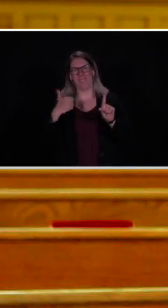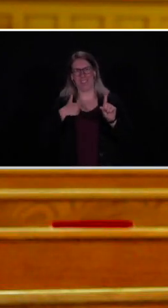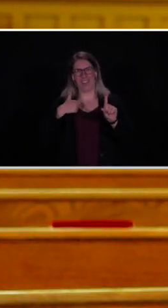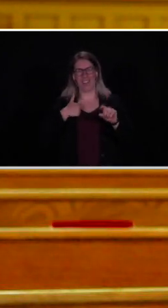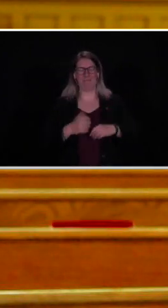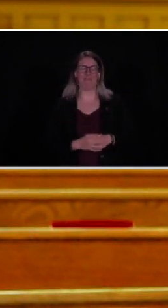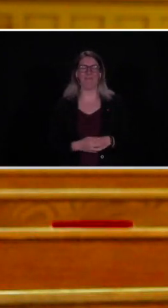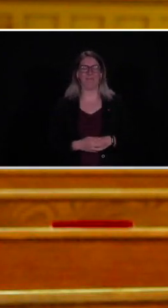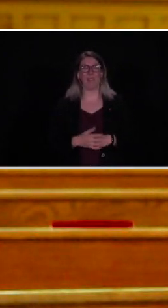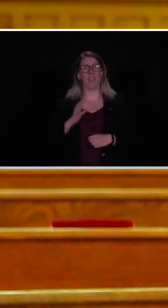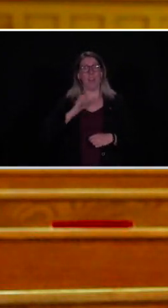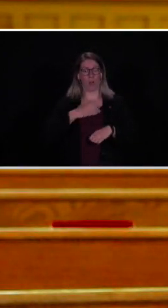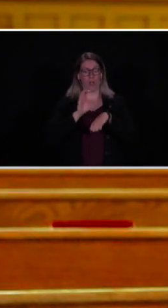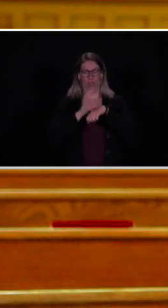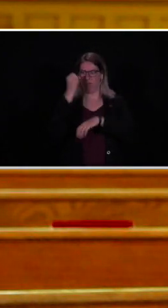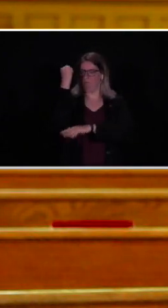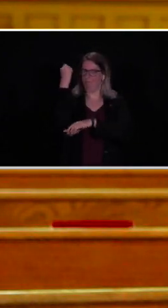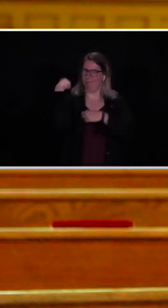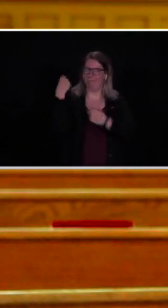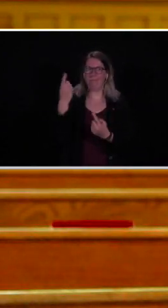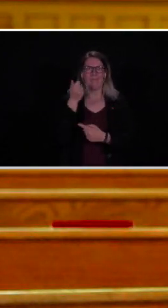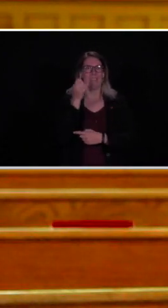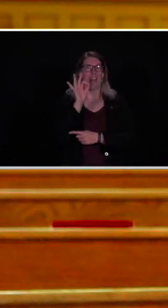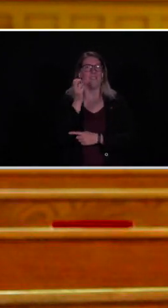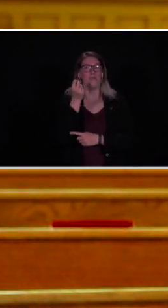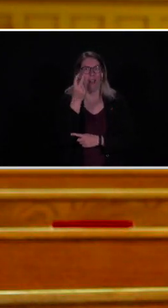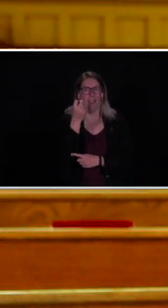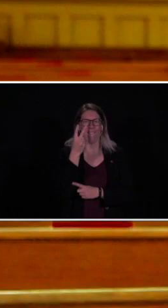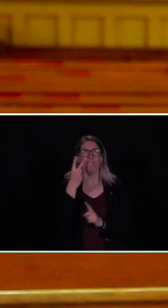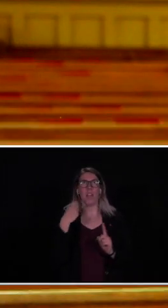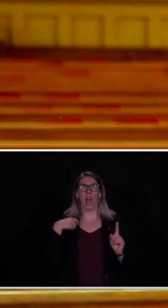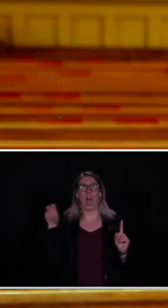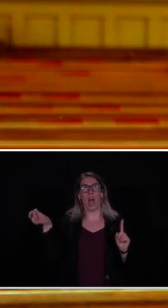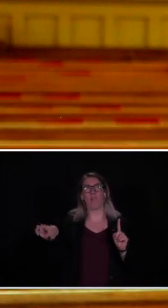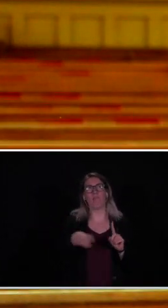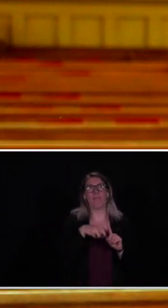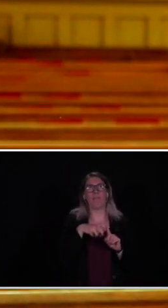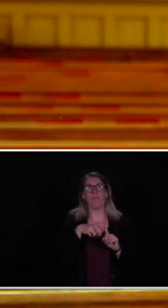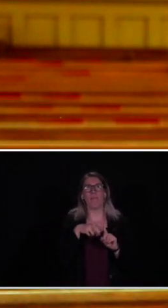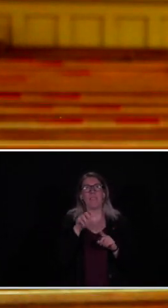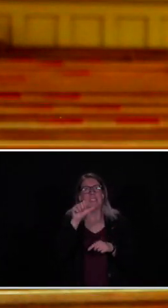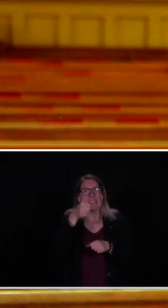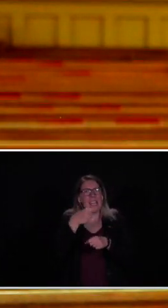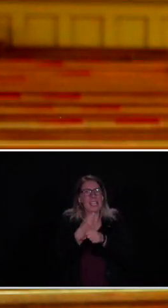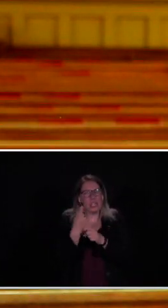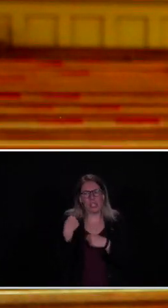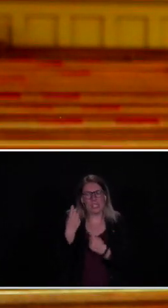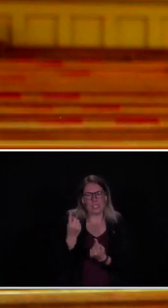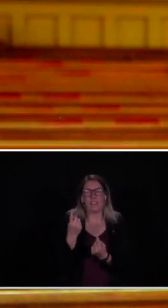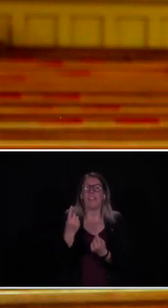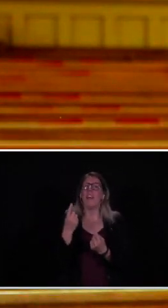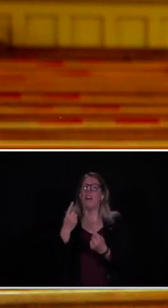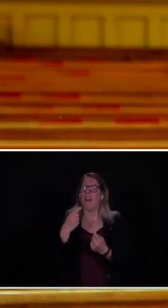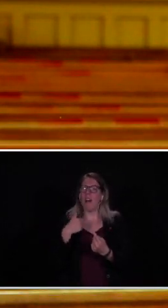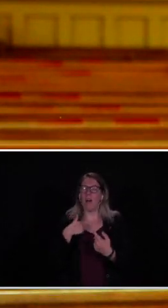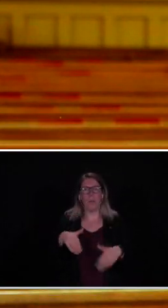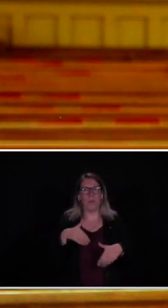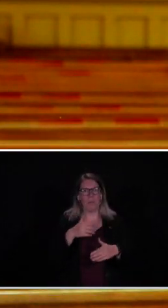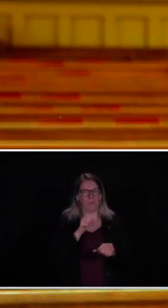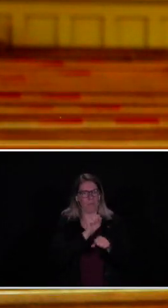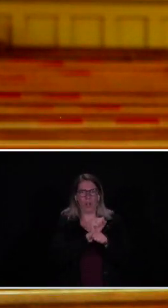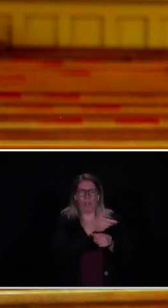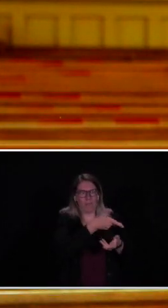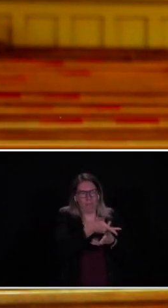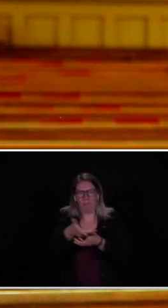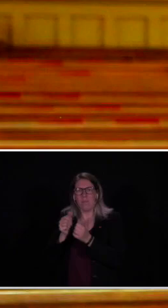been here since 1912. I've been here about 10 years. I've gotten to work with a lot of